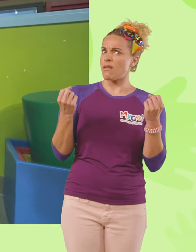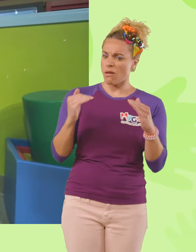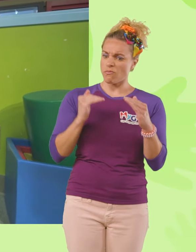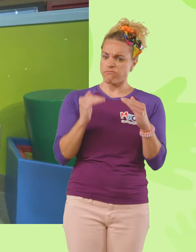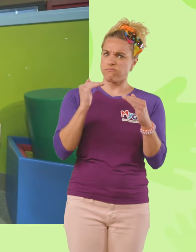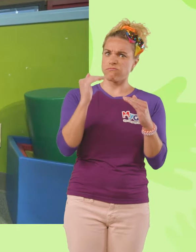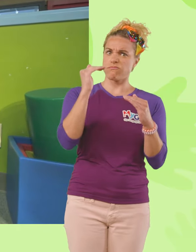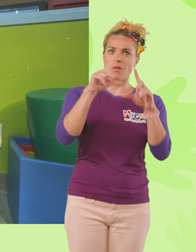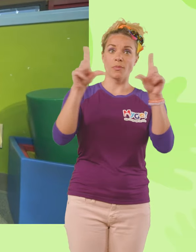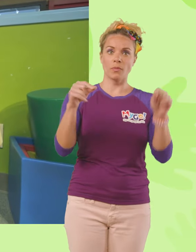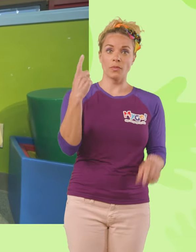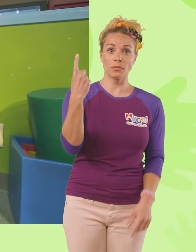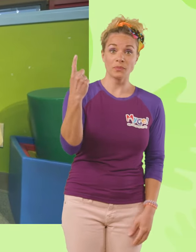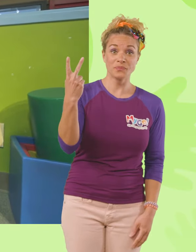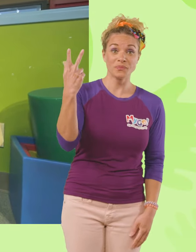bricks.